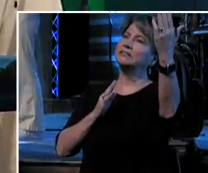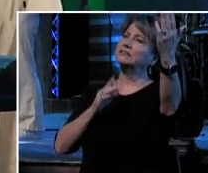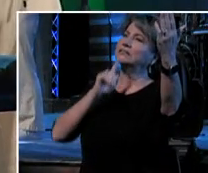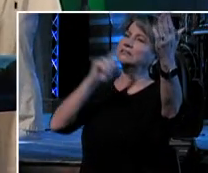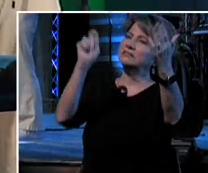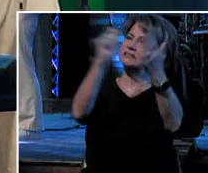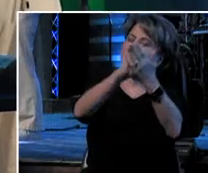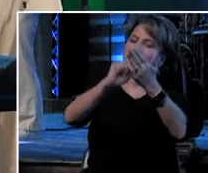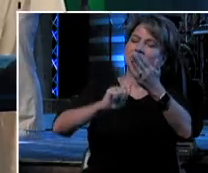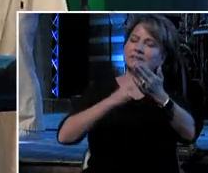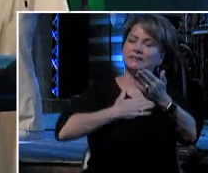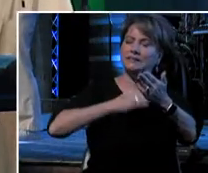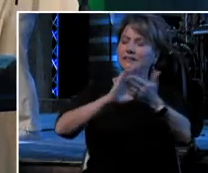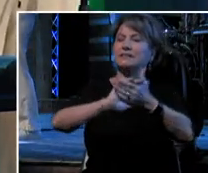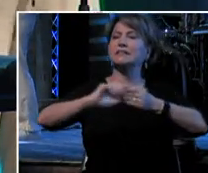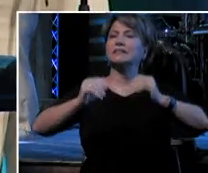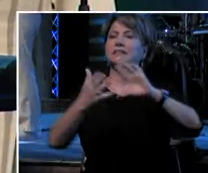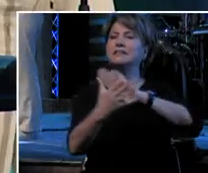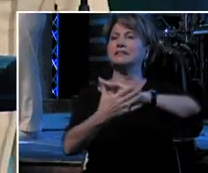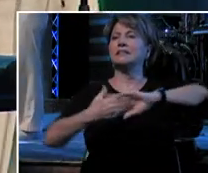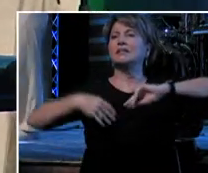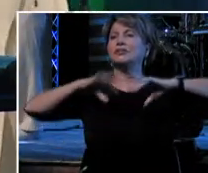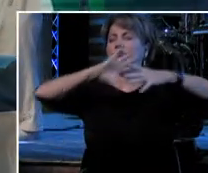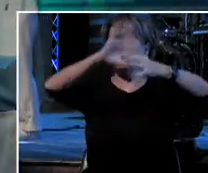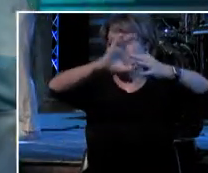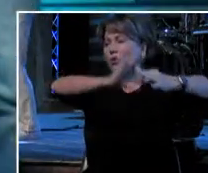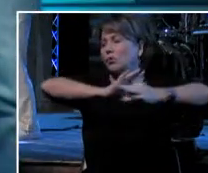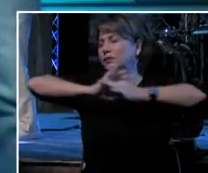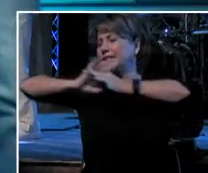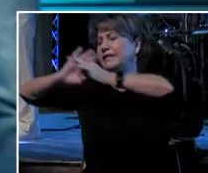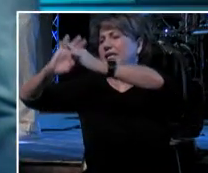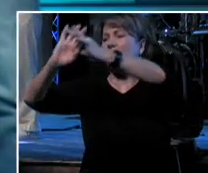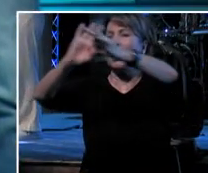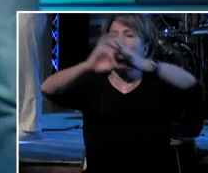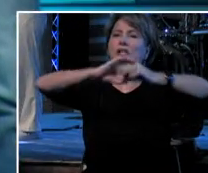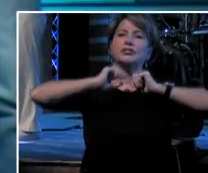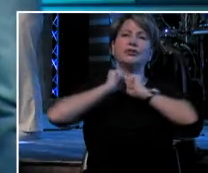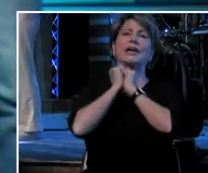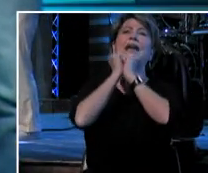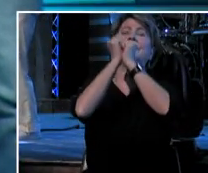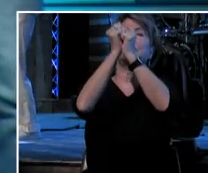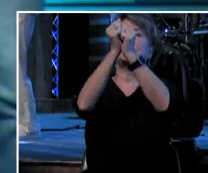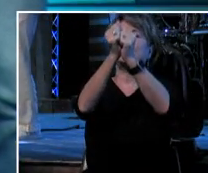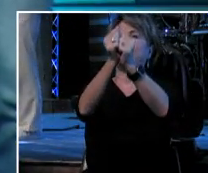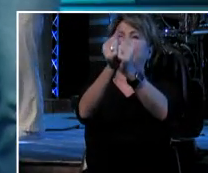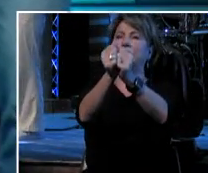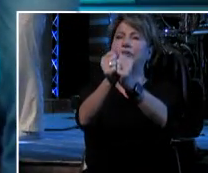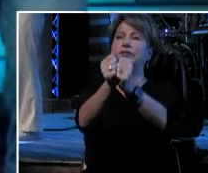Together.